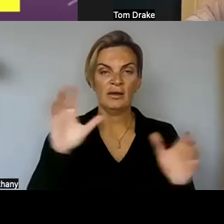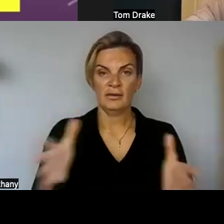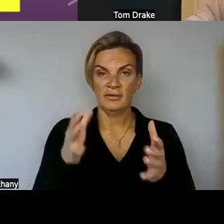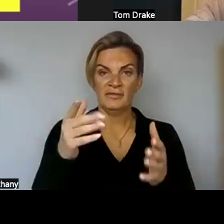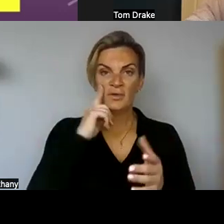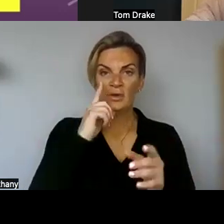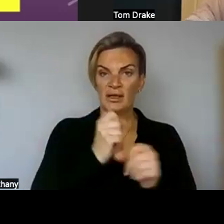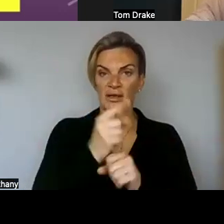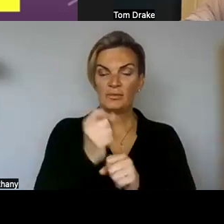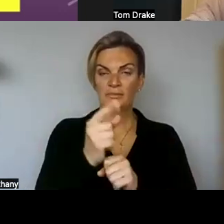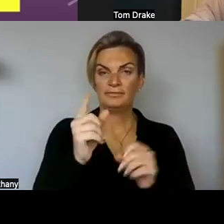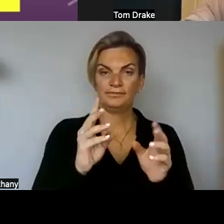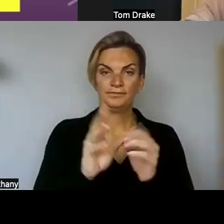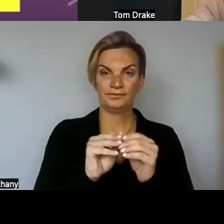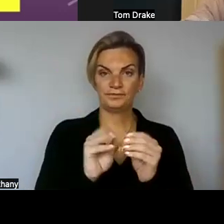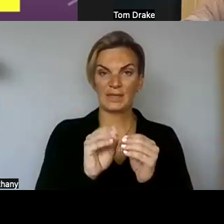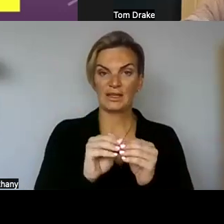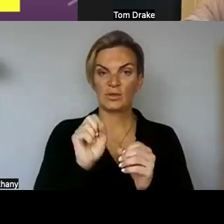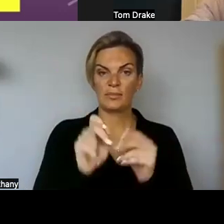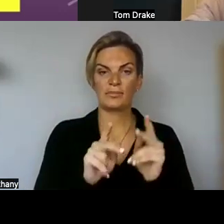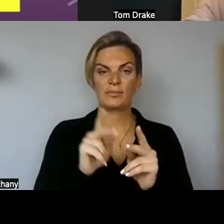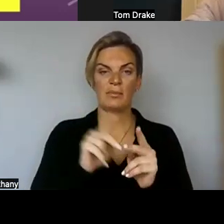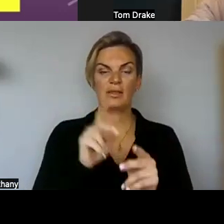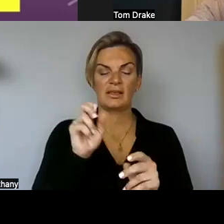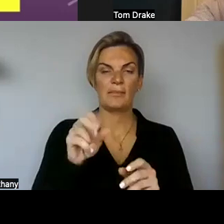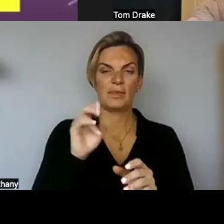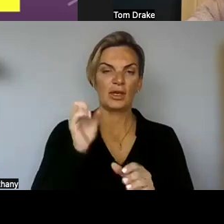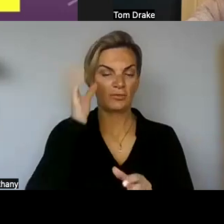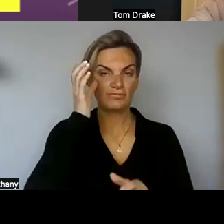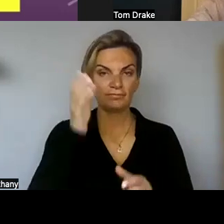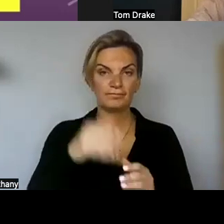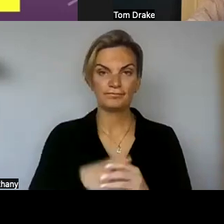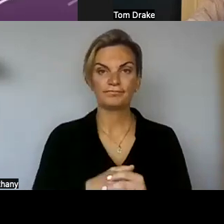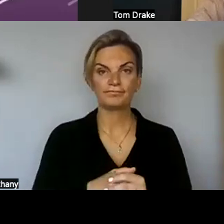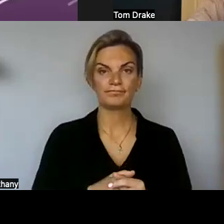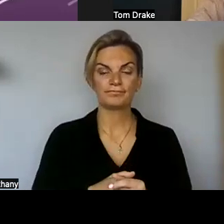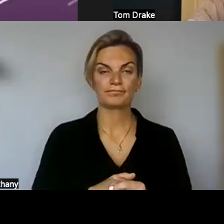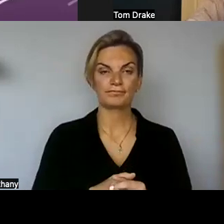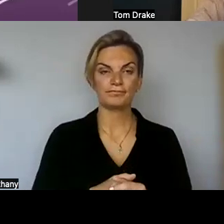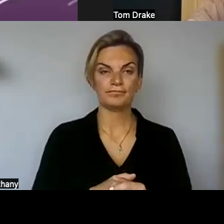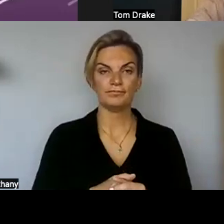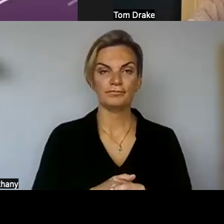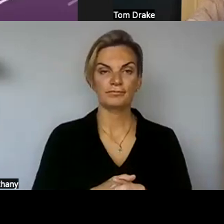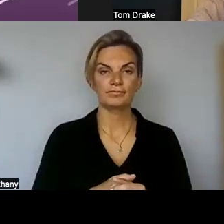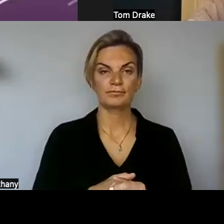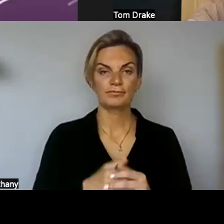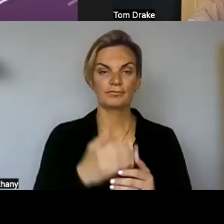people could weigh in and everyone could be heard. Thank you, Morgan. Morgan, this next question is for you, and